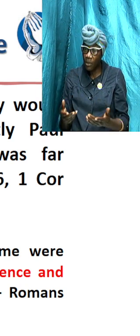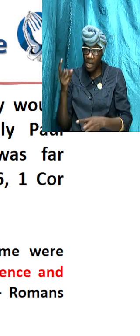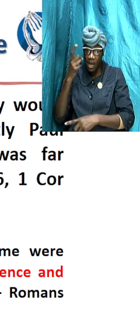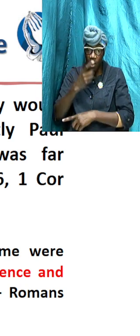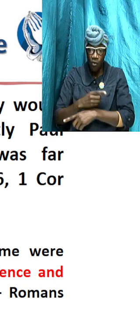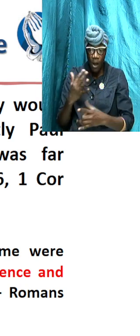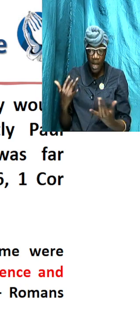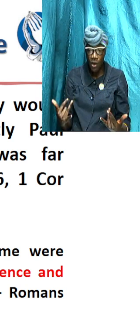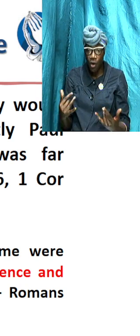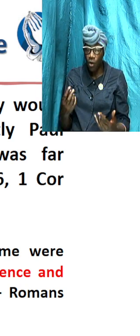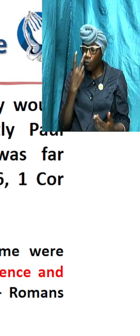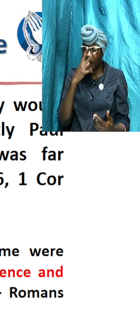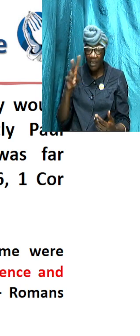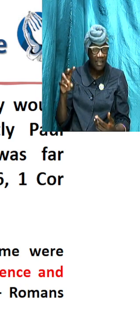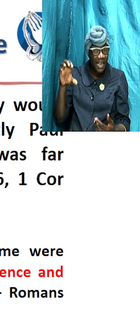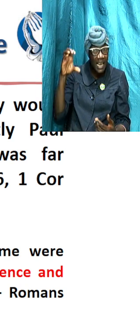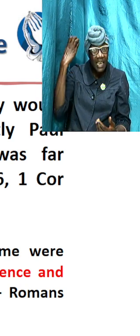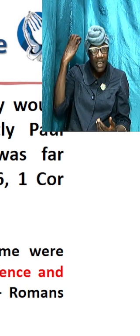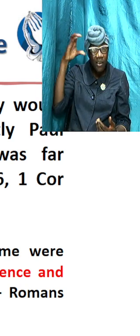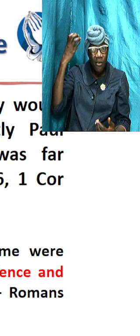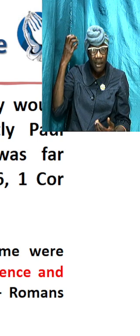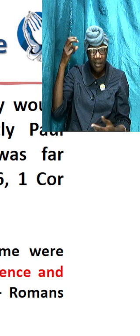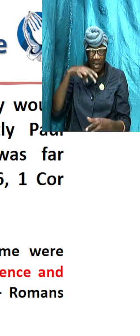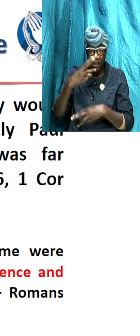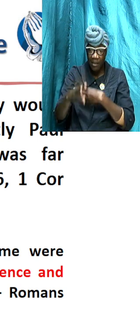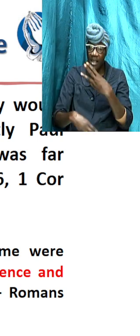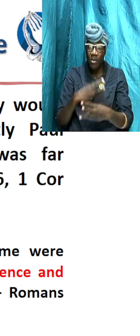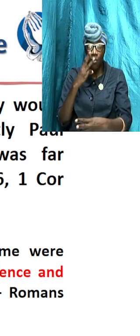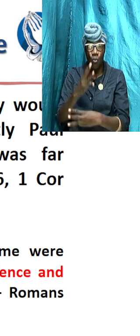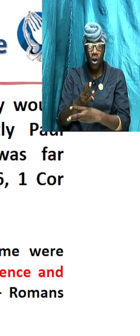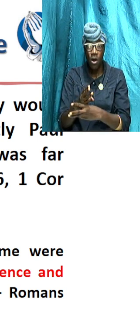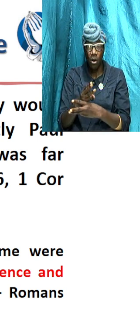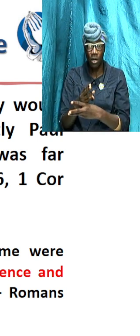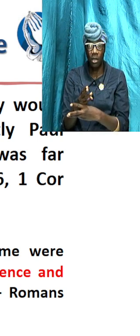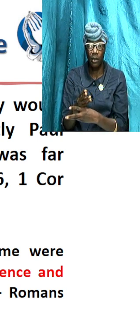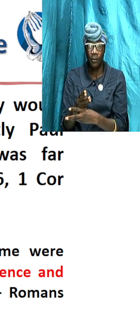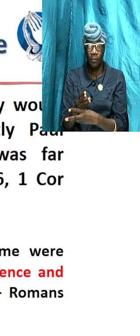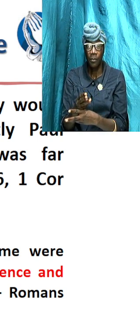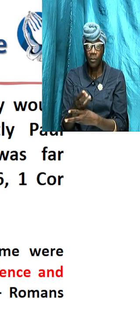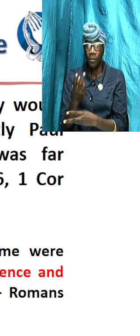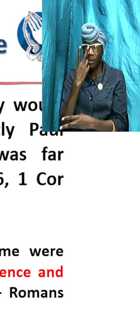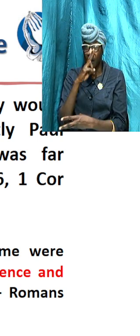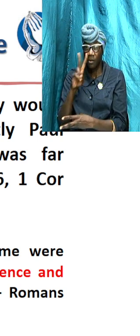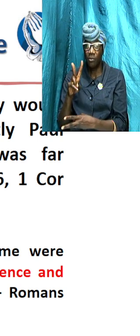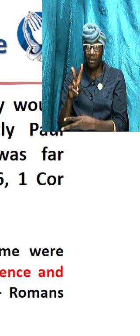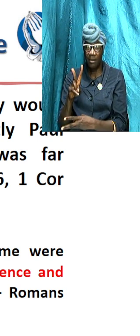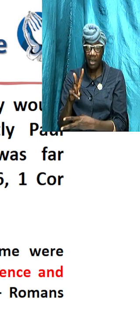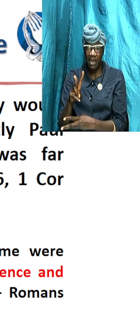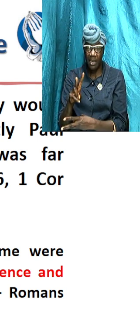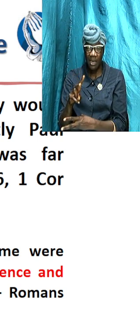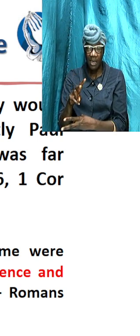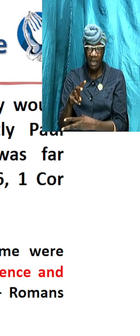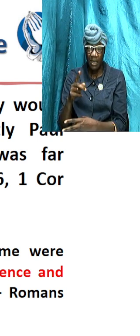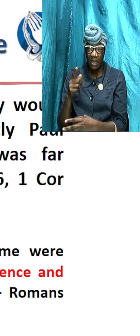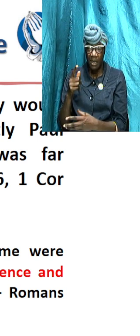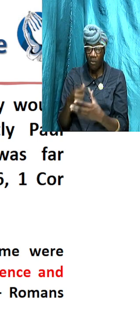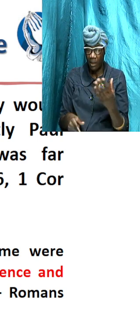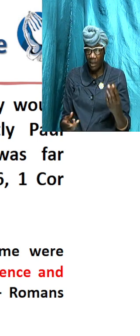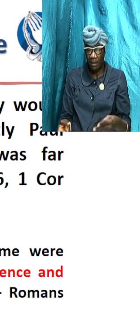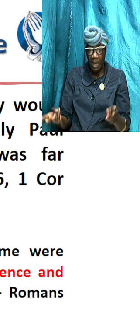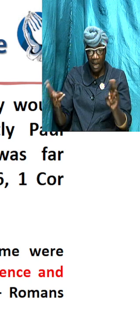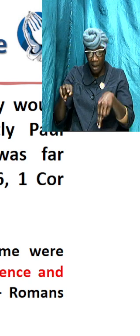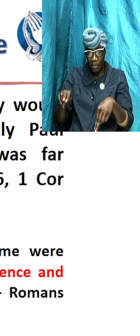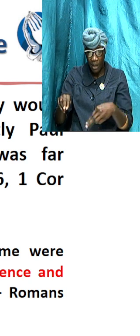see the craziness, as I said, that was happening in the world. We see the madness that is happening in the financial